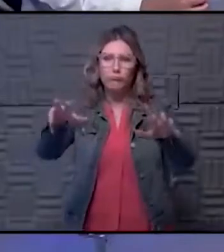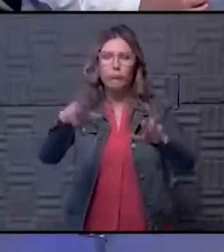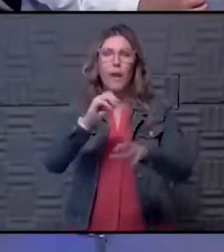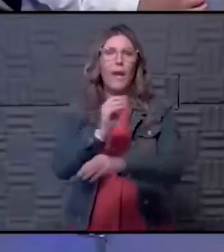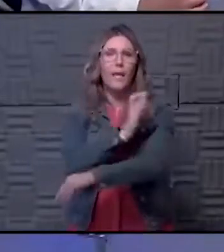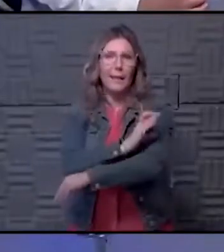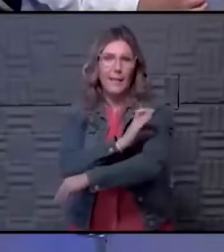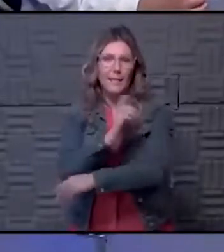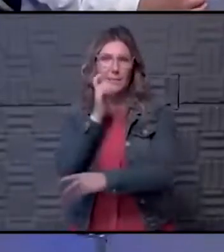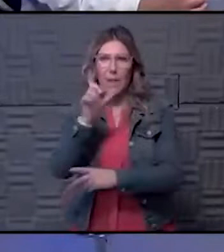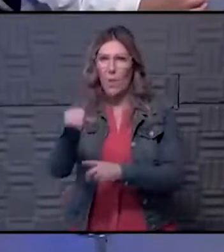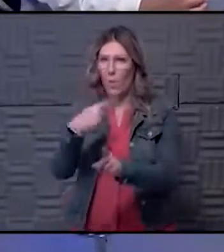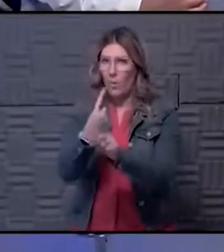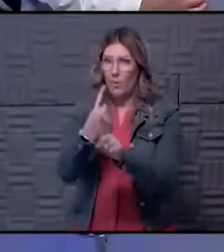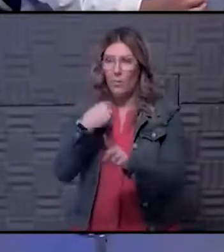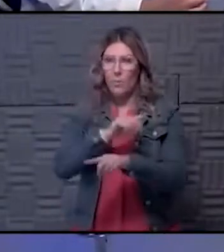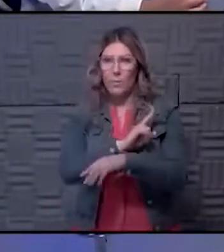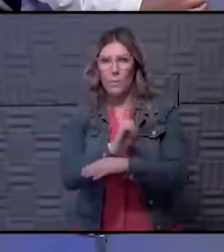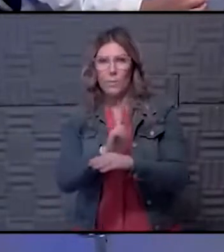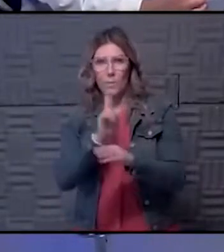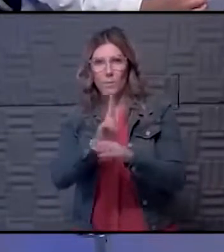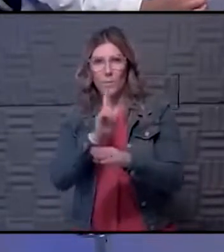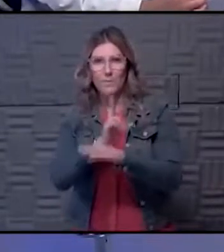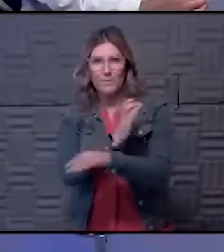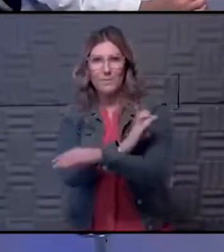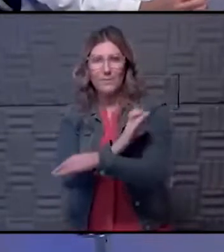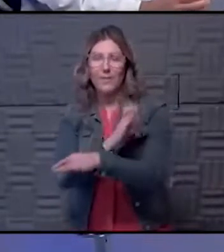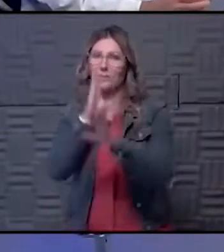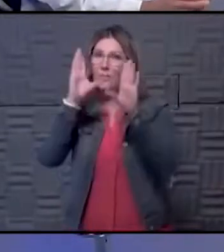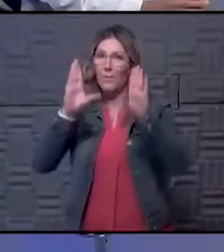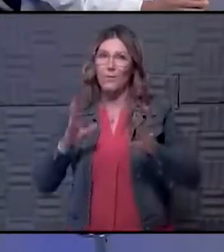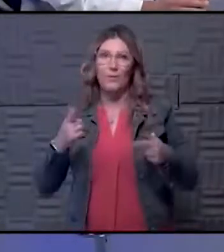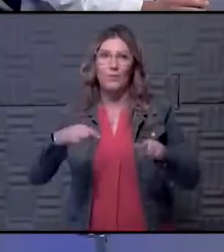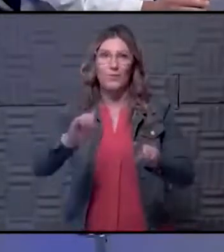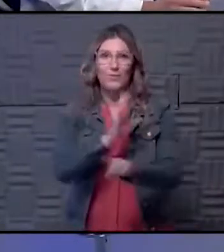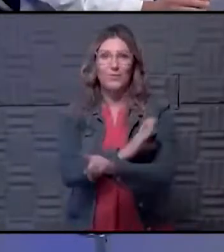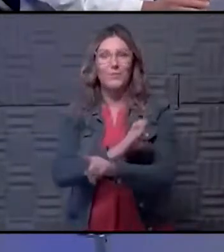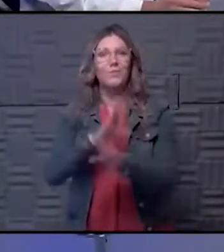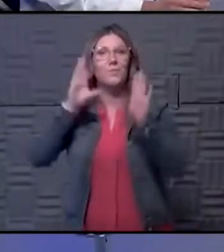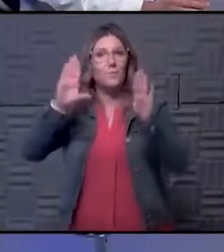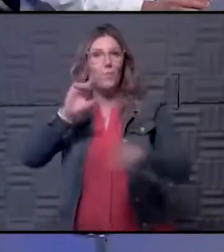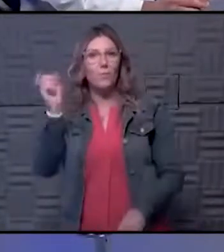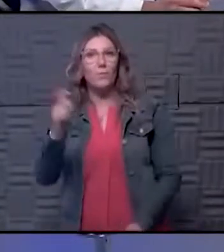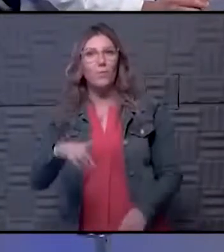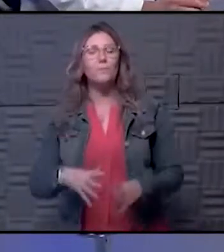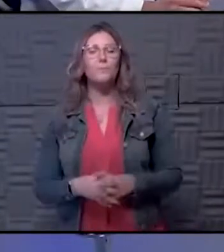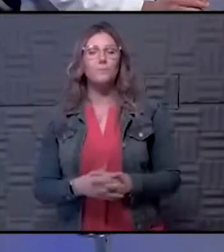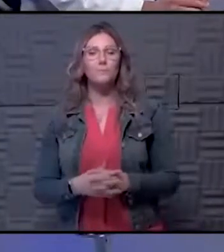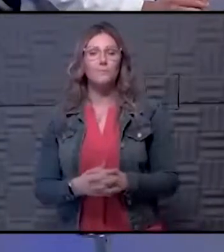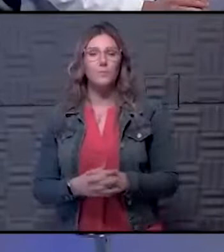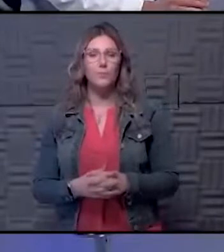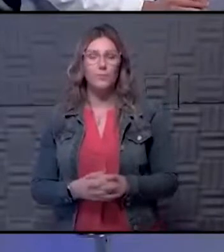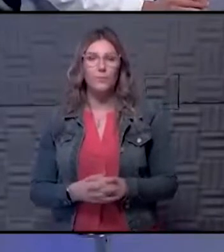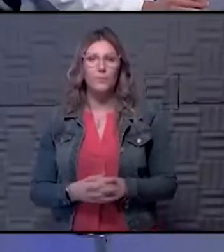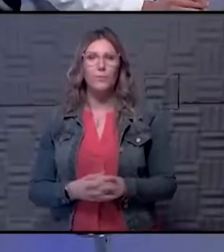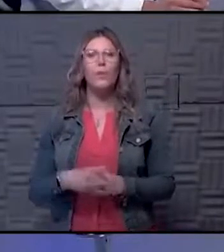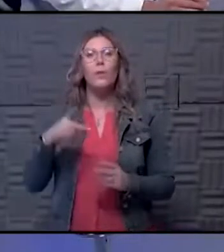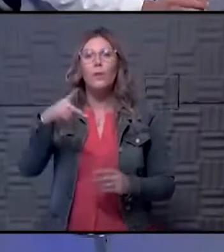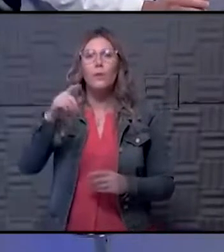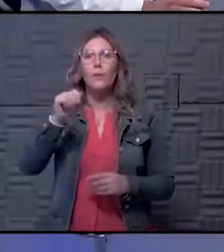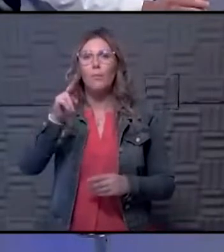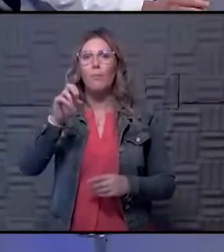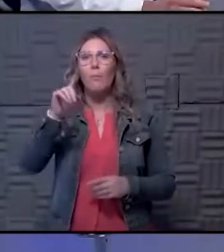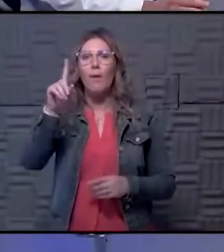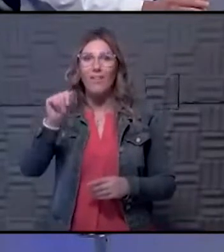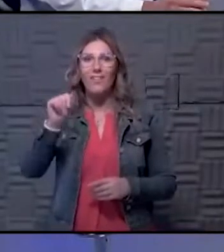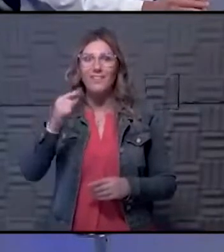just clinics. hospital, but clinics. I know Yes. we use the volunteers are great to have. Yes, on the clinic. absolutely. That's a great question. Yep. Okay, Paula wants to know, She